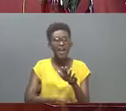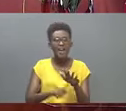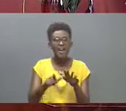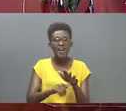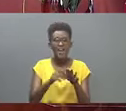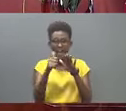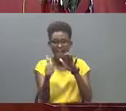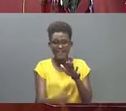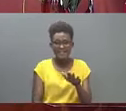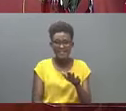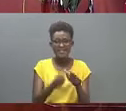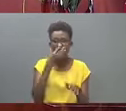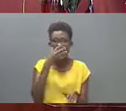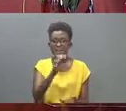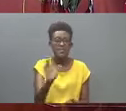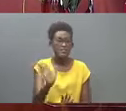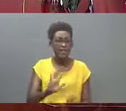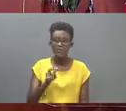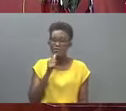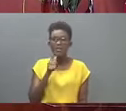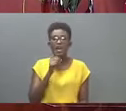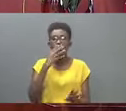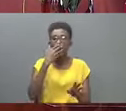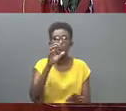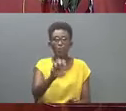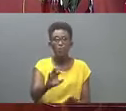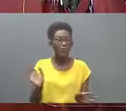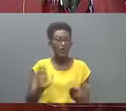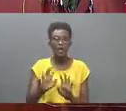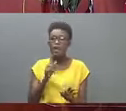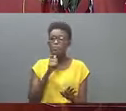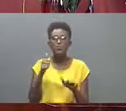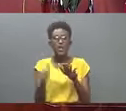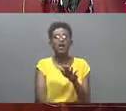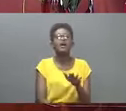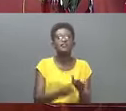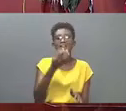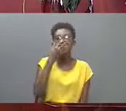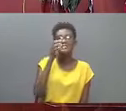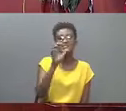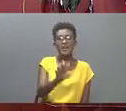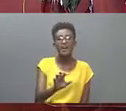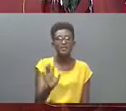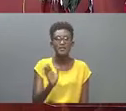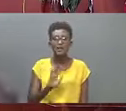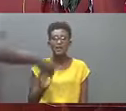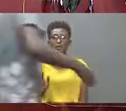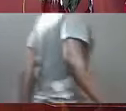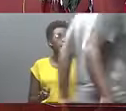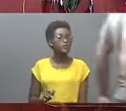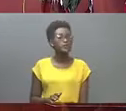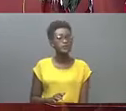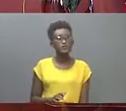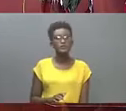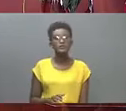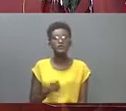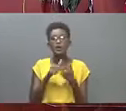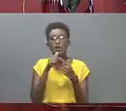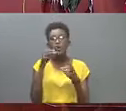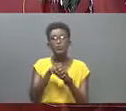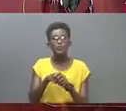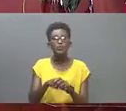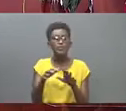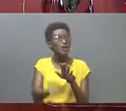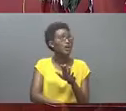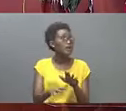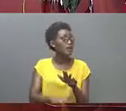ufite. I am not cursed. Ntago navumwe. I'm not under the curse of harm. Nta muvumo wa harm ufite. I'm not under the curse of witches. Nta